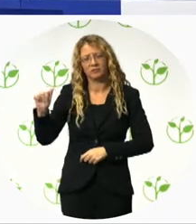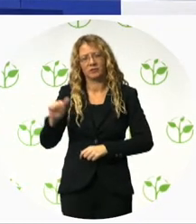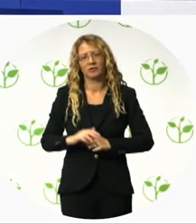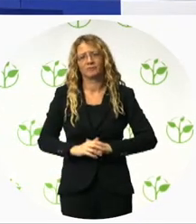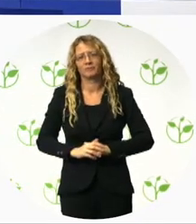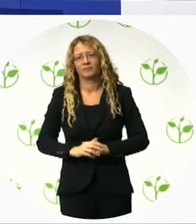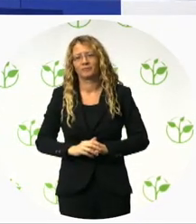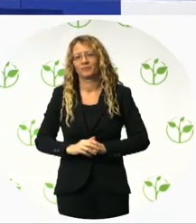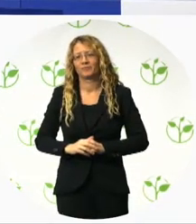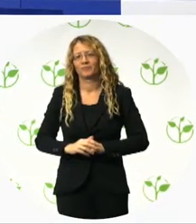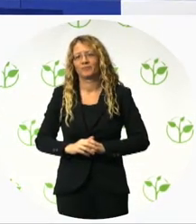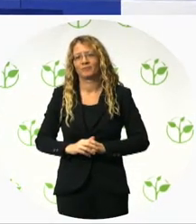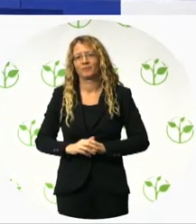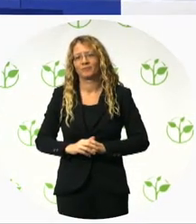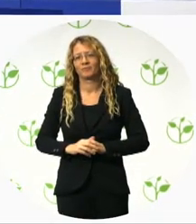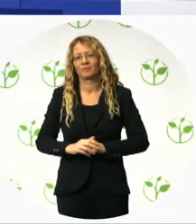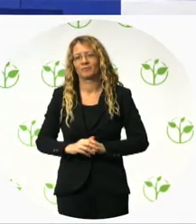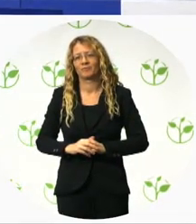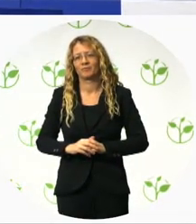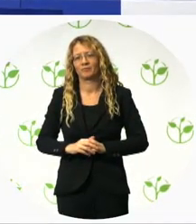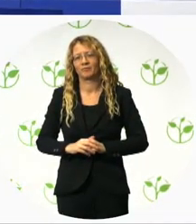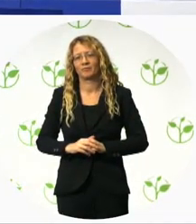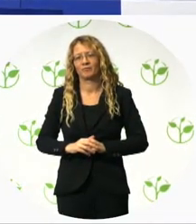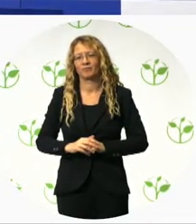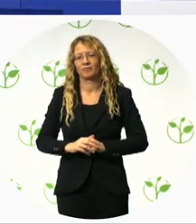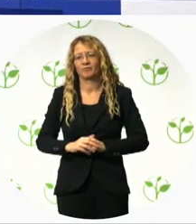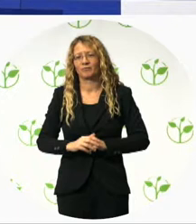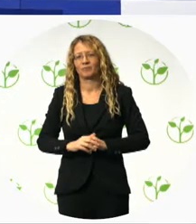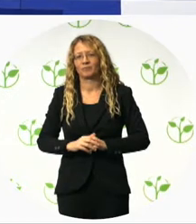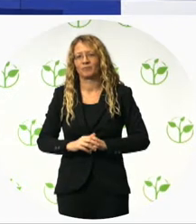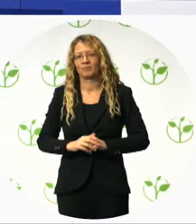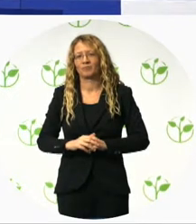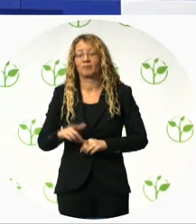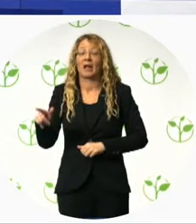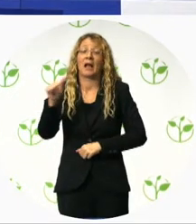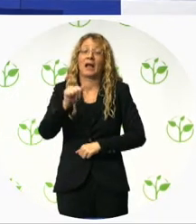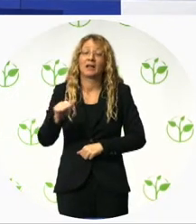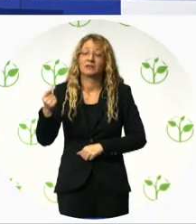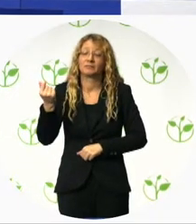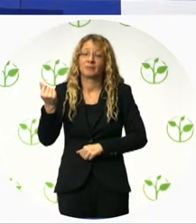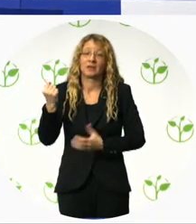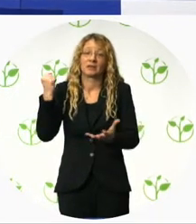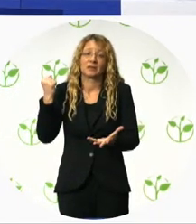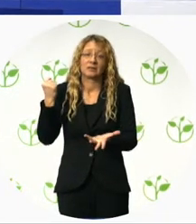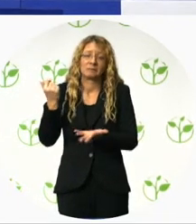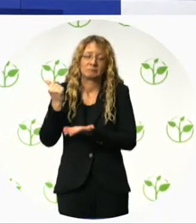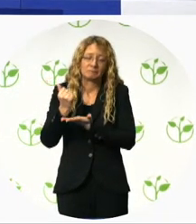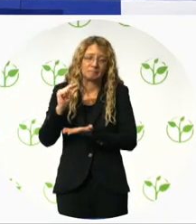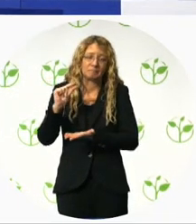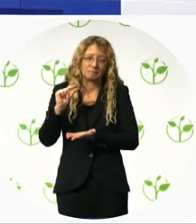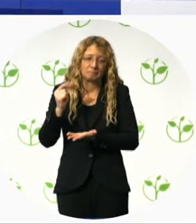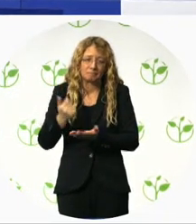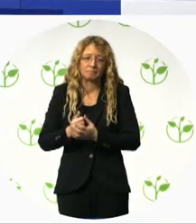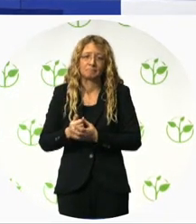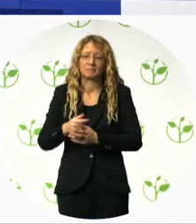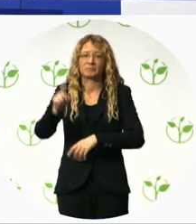But probably China is not the richest place. And this is one approach. Our mission is having more deaf people making phone calls. That's the reason